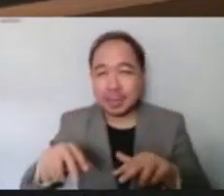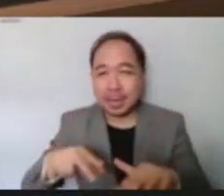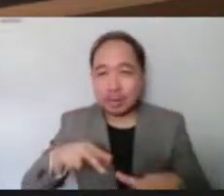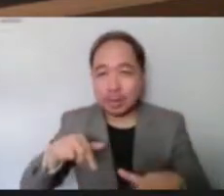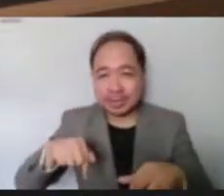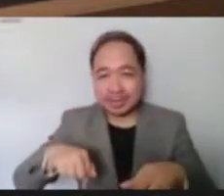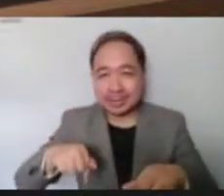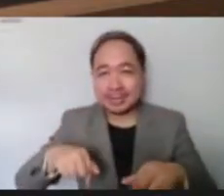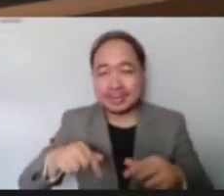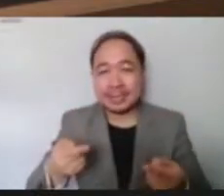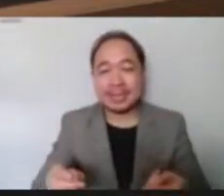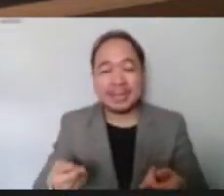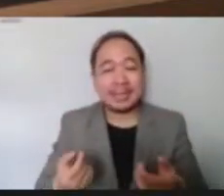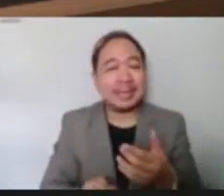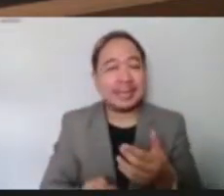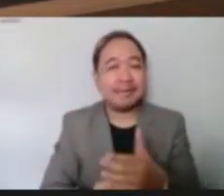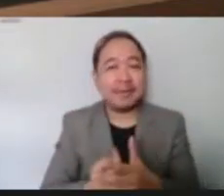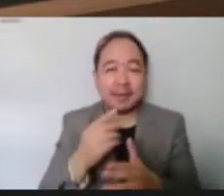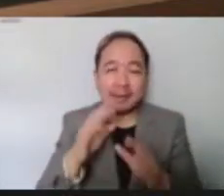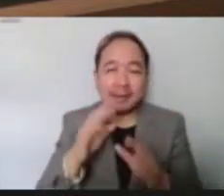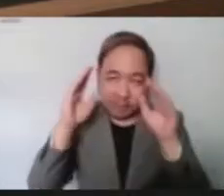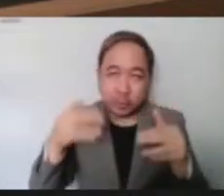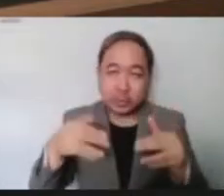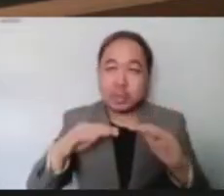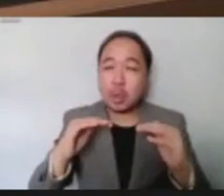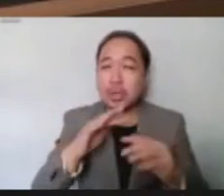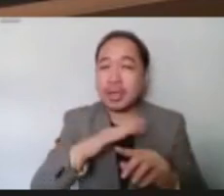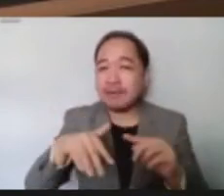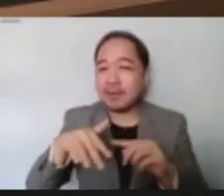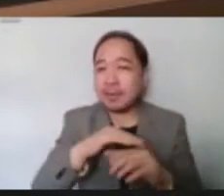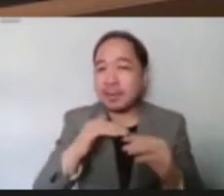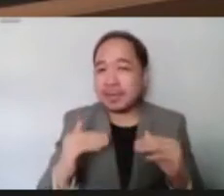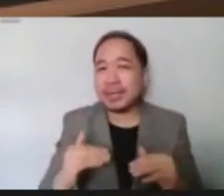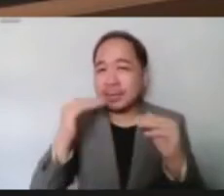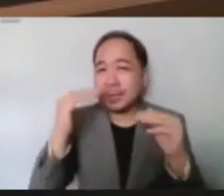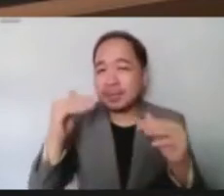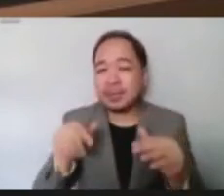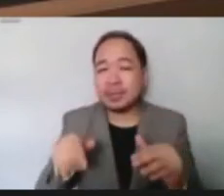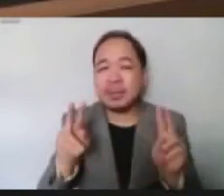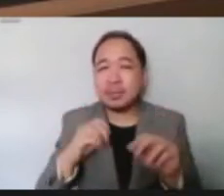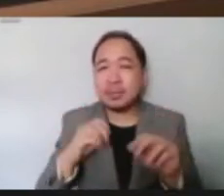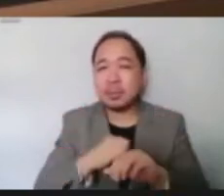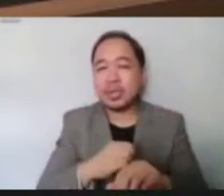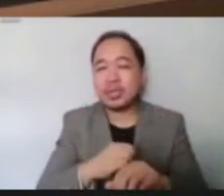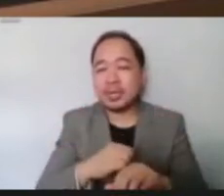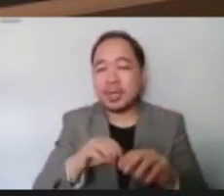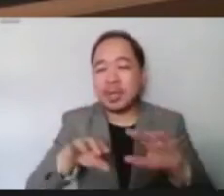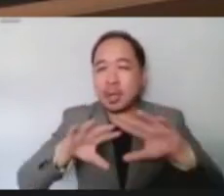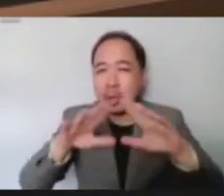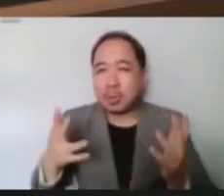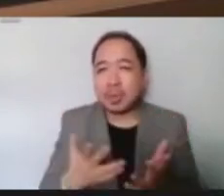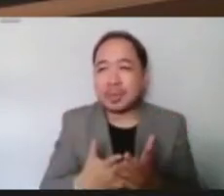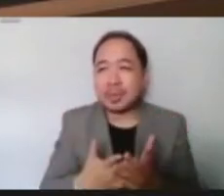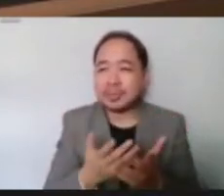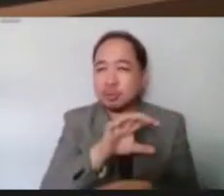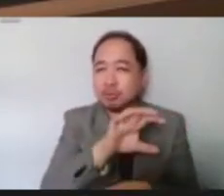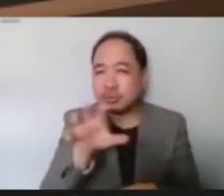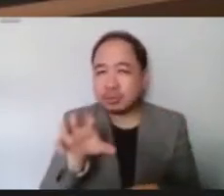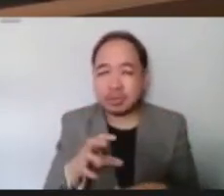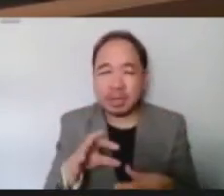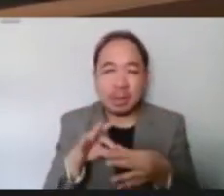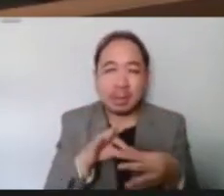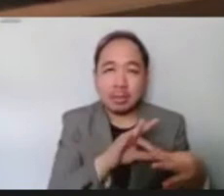ministerialization and the environment and development on the theme of protecting our planet through Regional cooperation and so